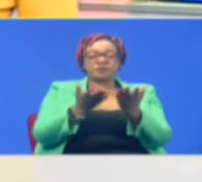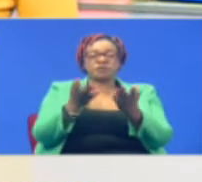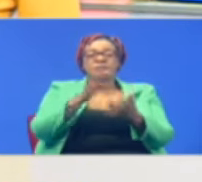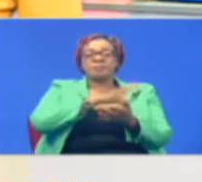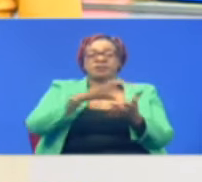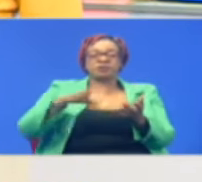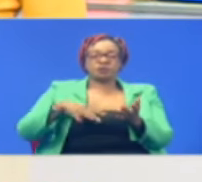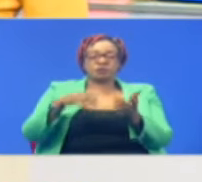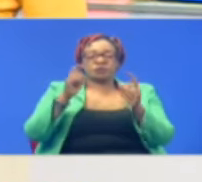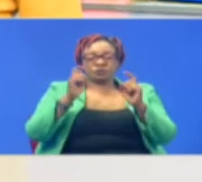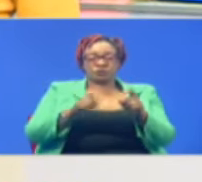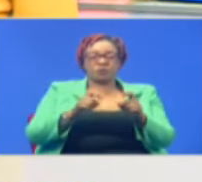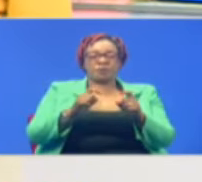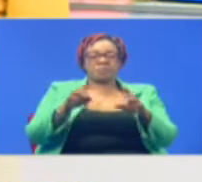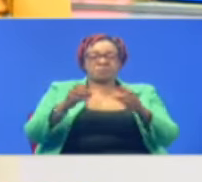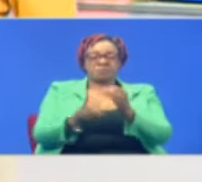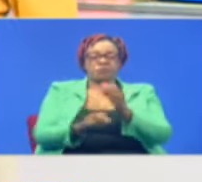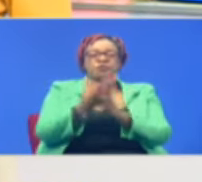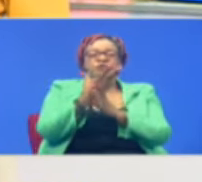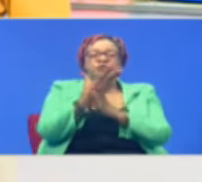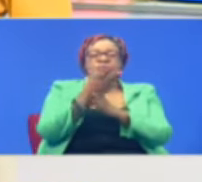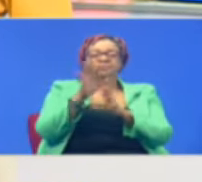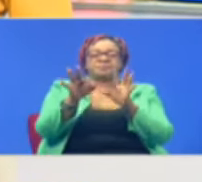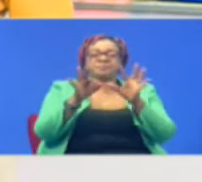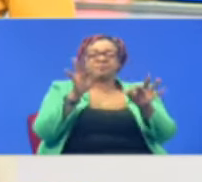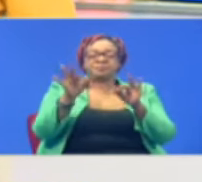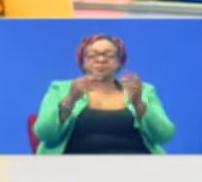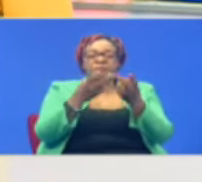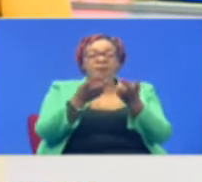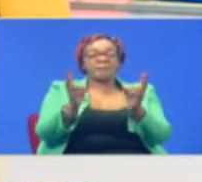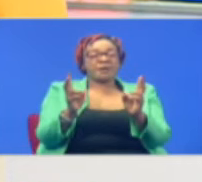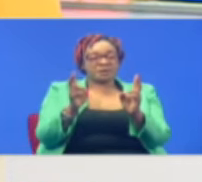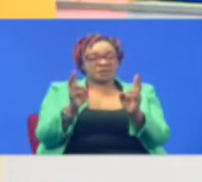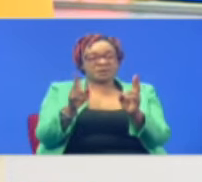to constitute a selection panel,